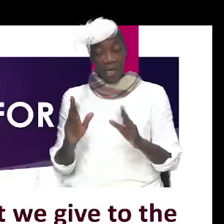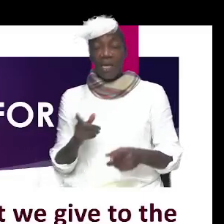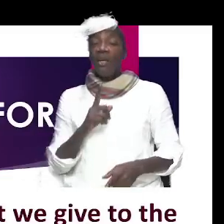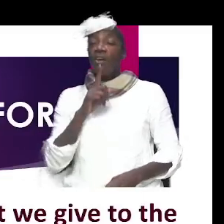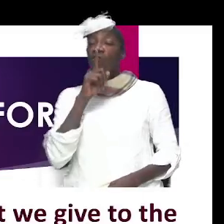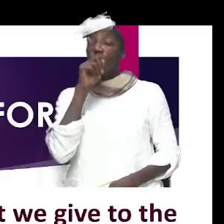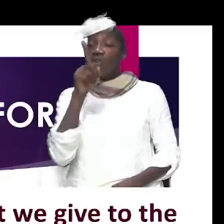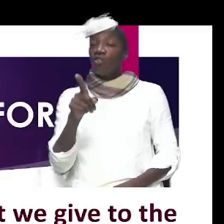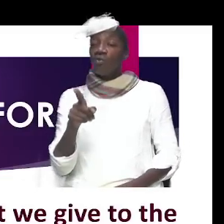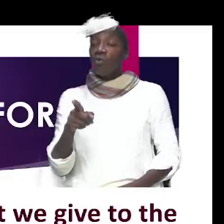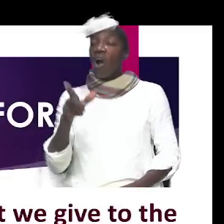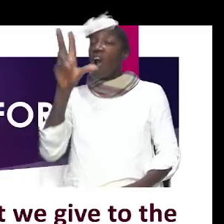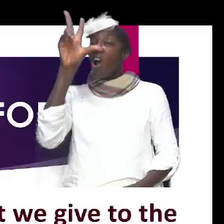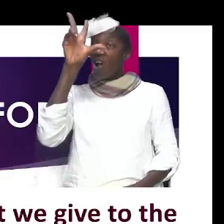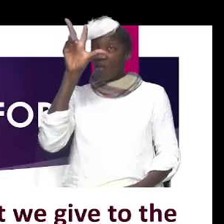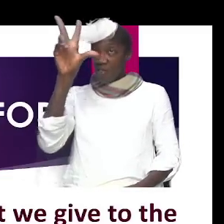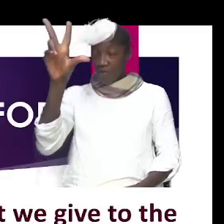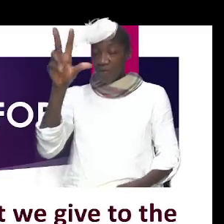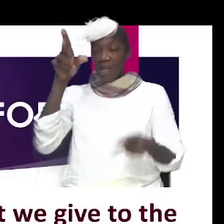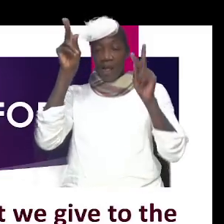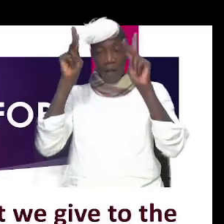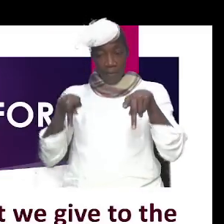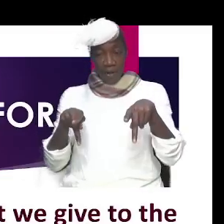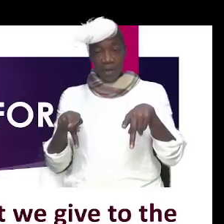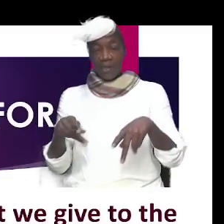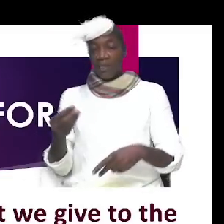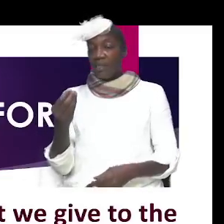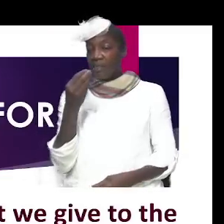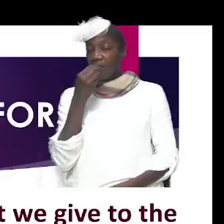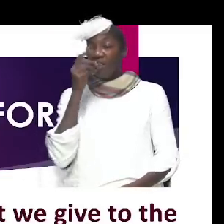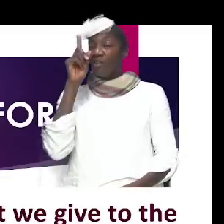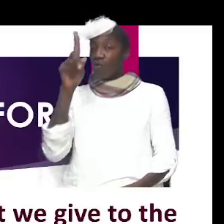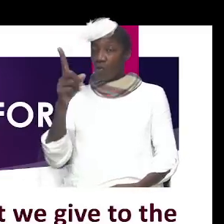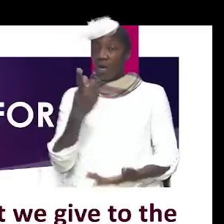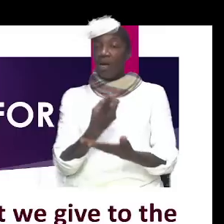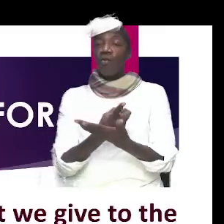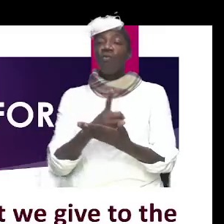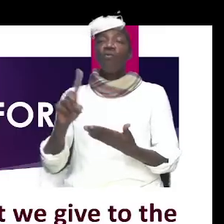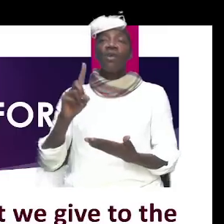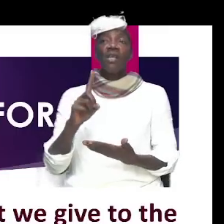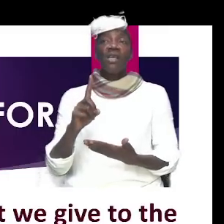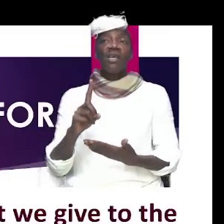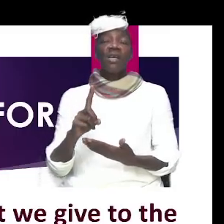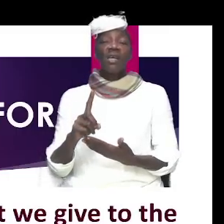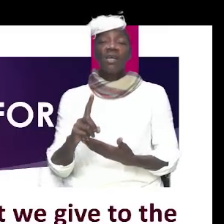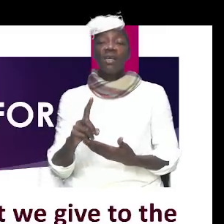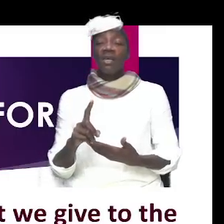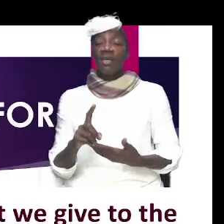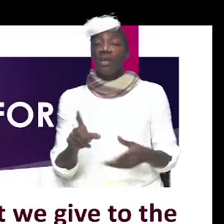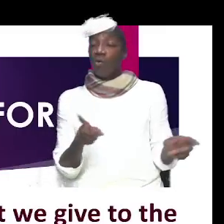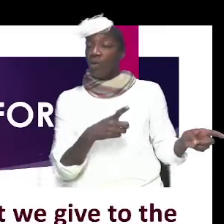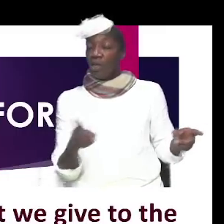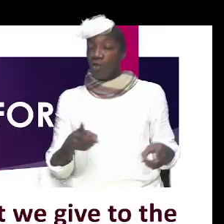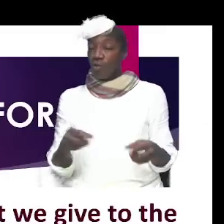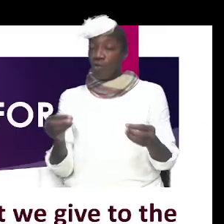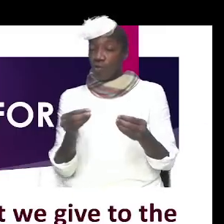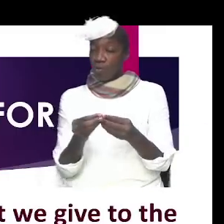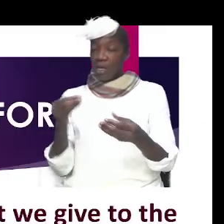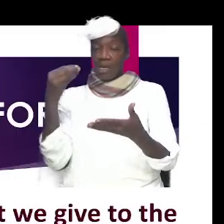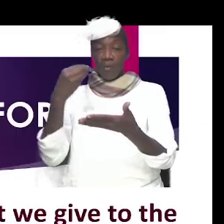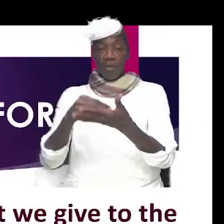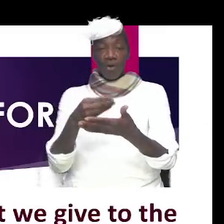that 3 persons can eat once a week, we can do something with the resource that we